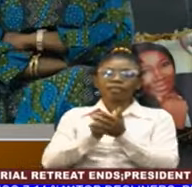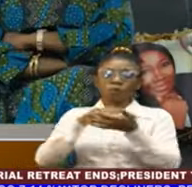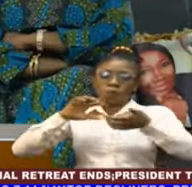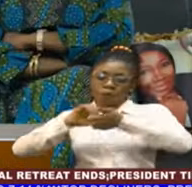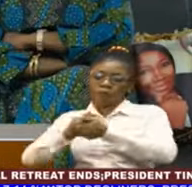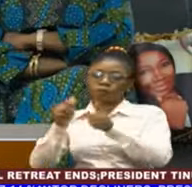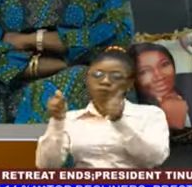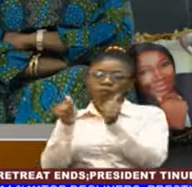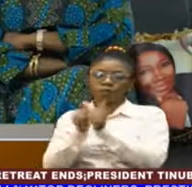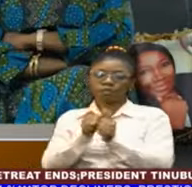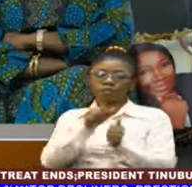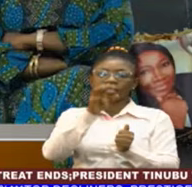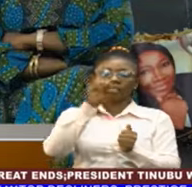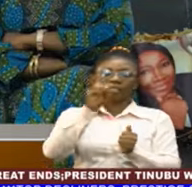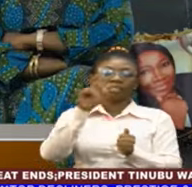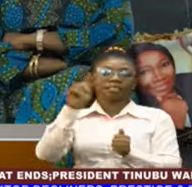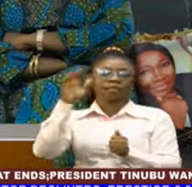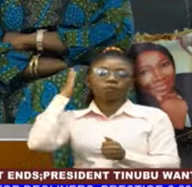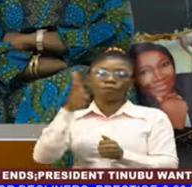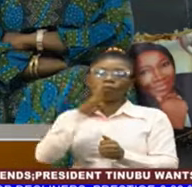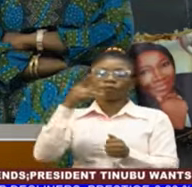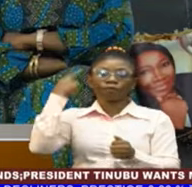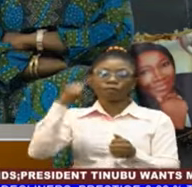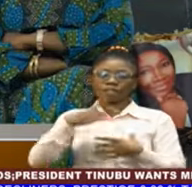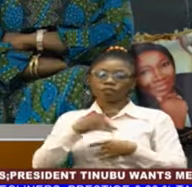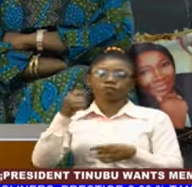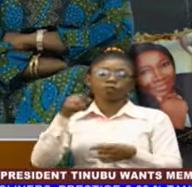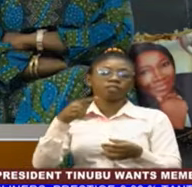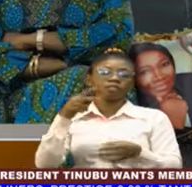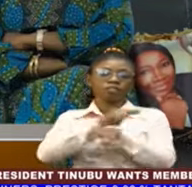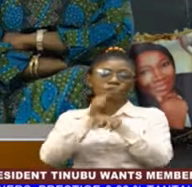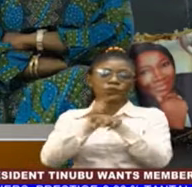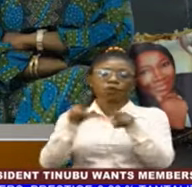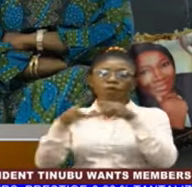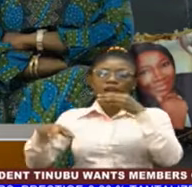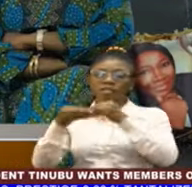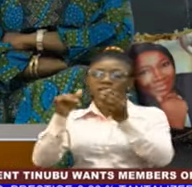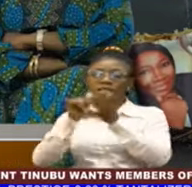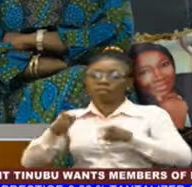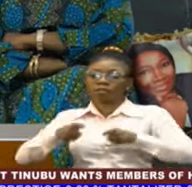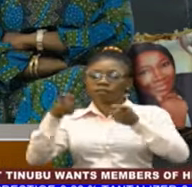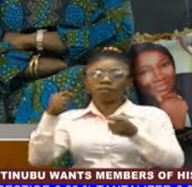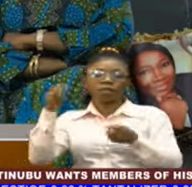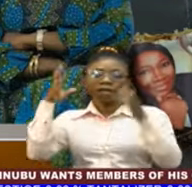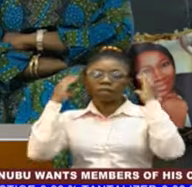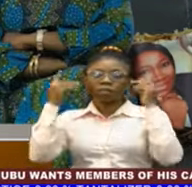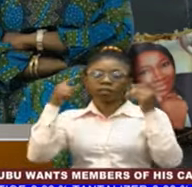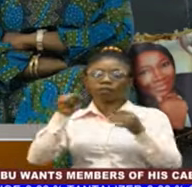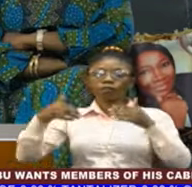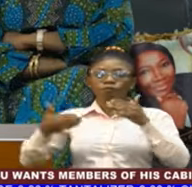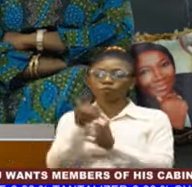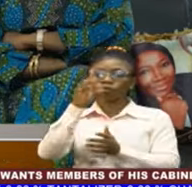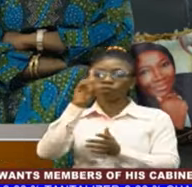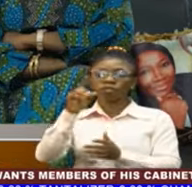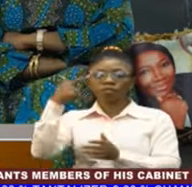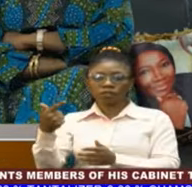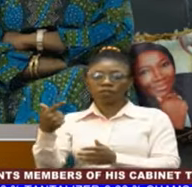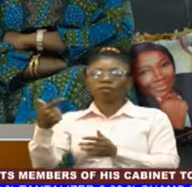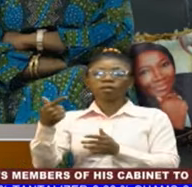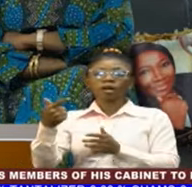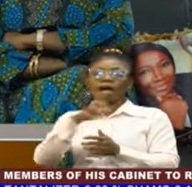with DTAC would be in the best interest of the nation. She added that given the experience of the new DG of DTAC